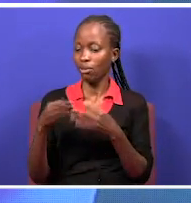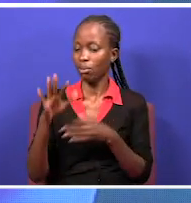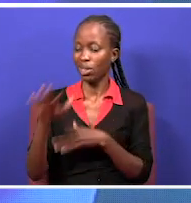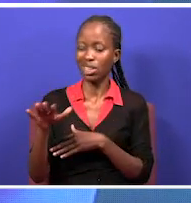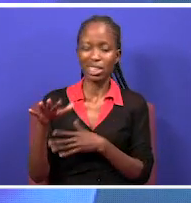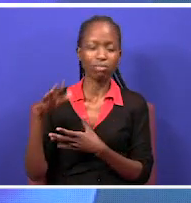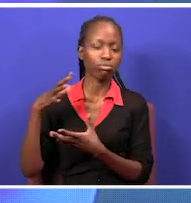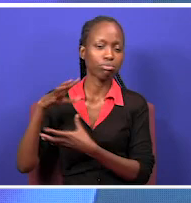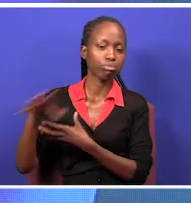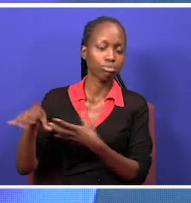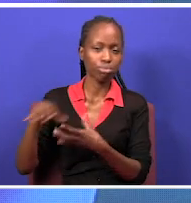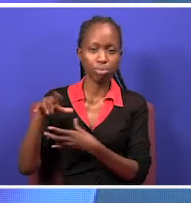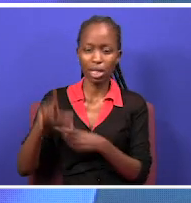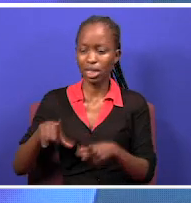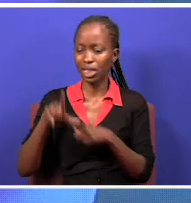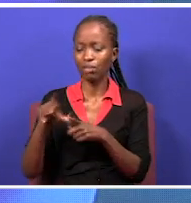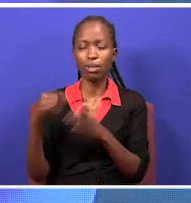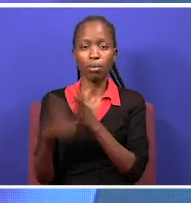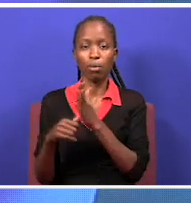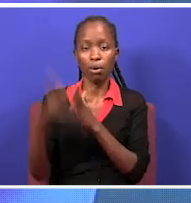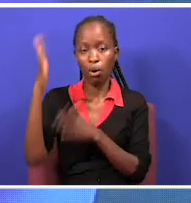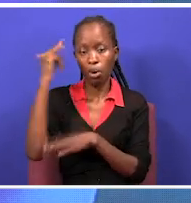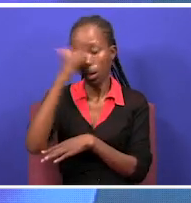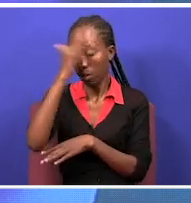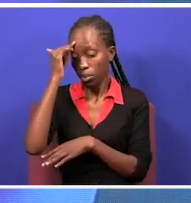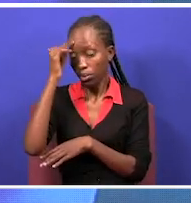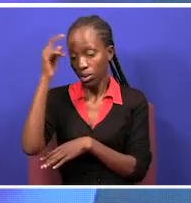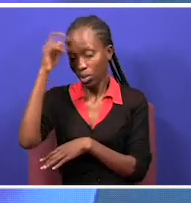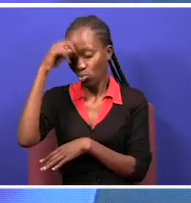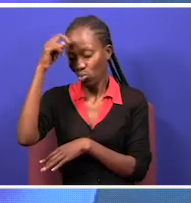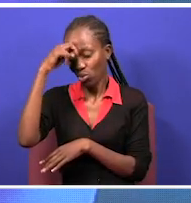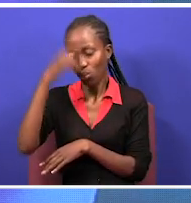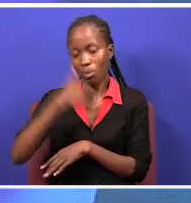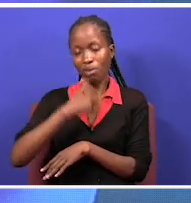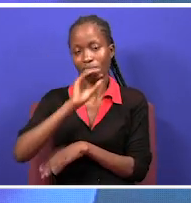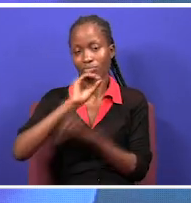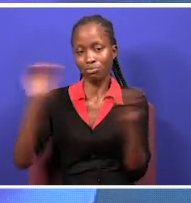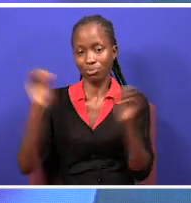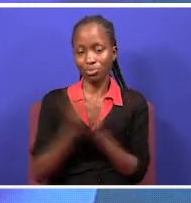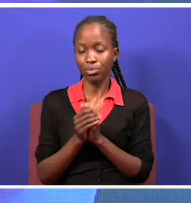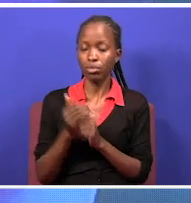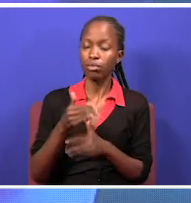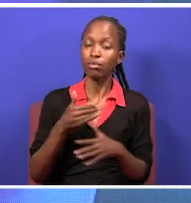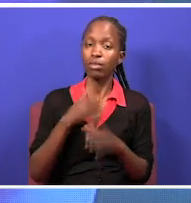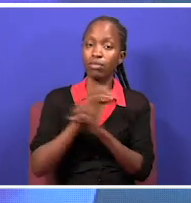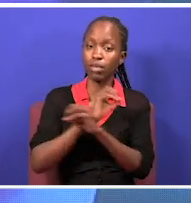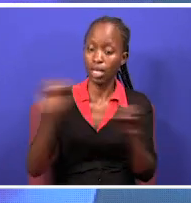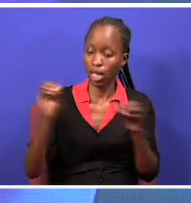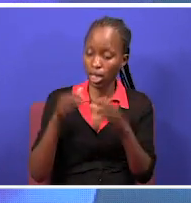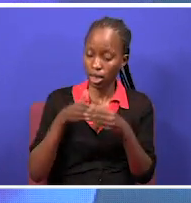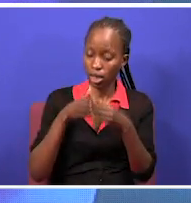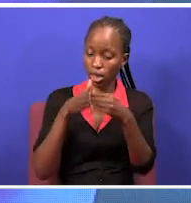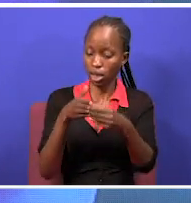in misery. Why? They are not wise. There is nothing to guide their